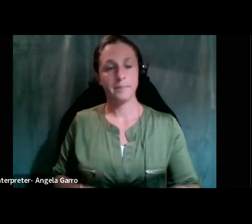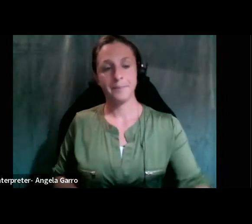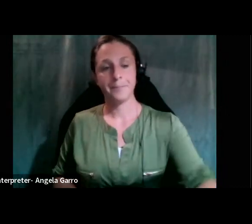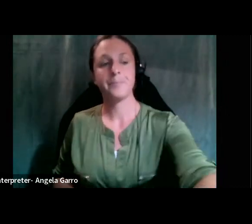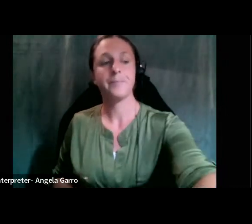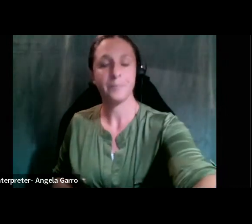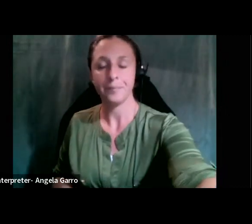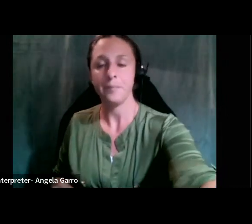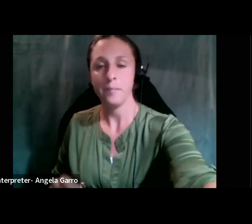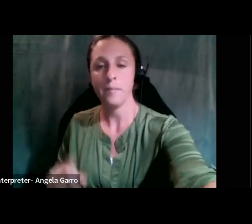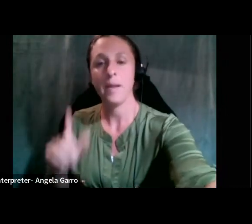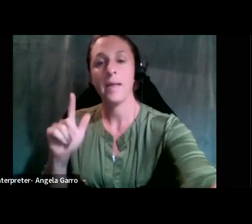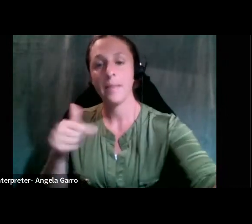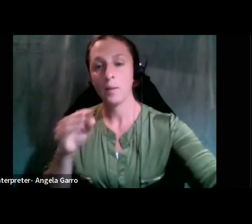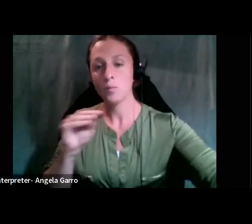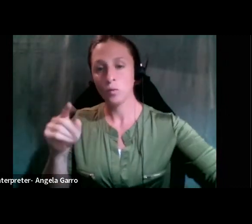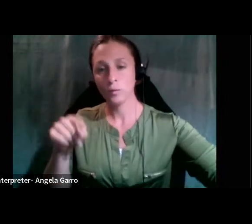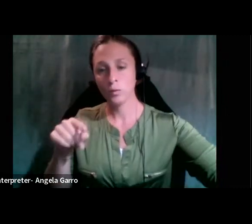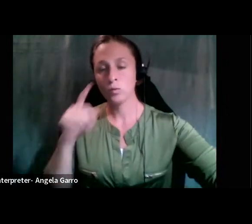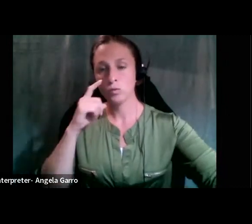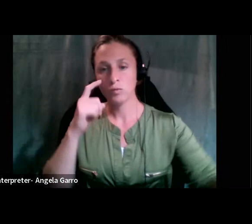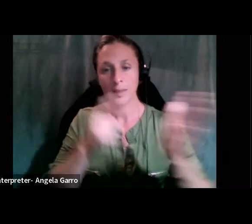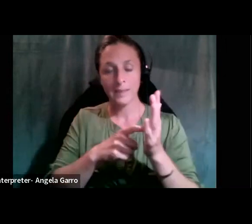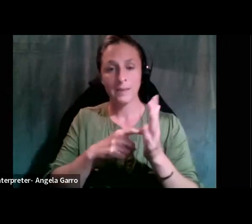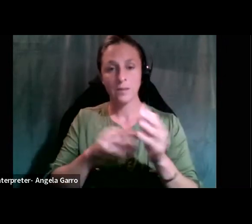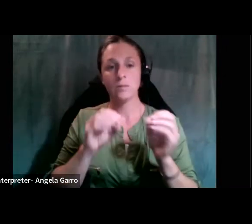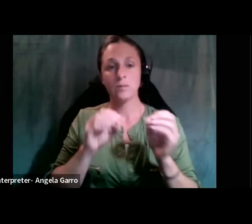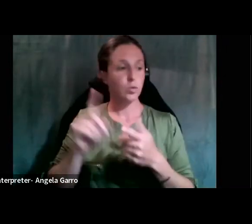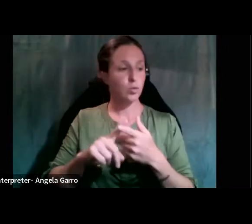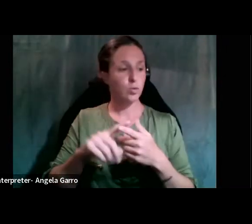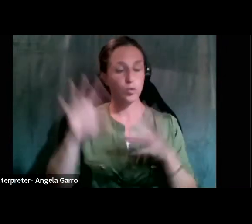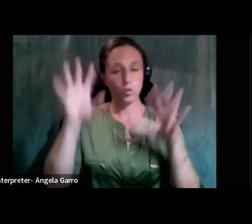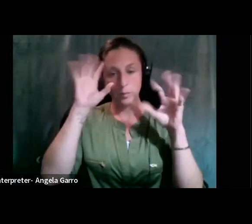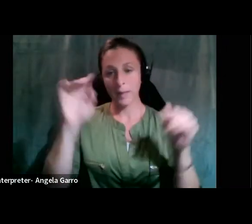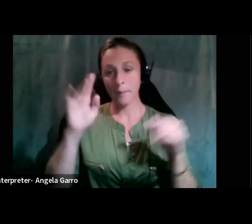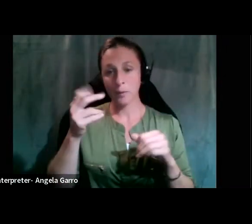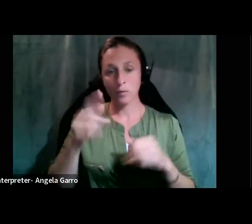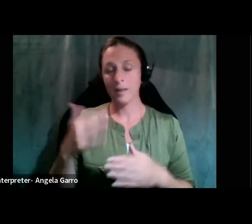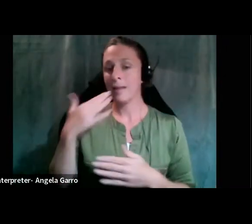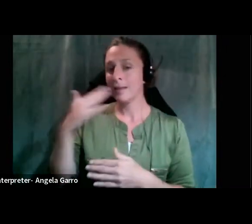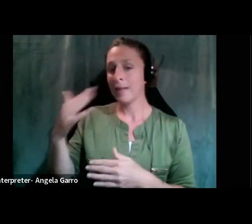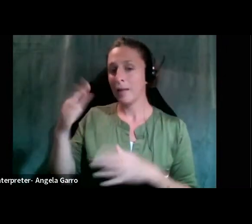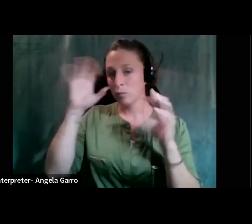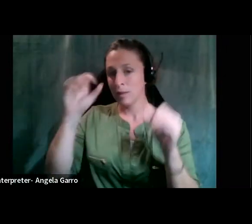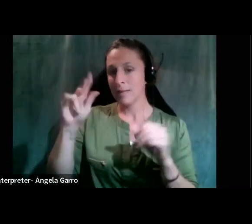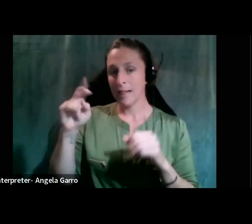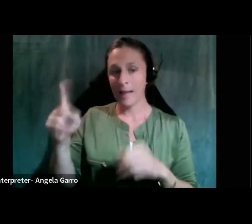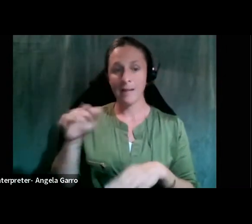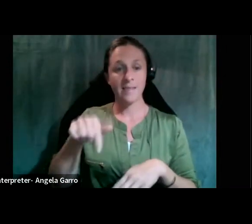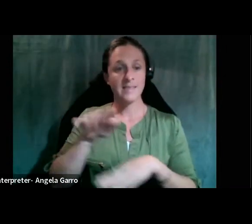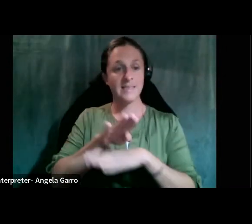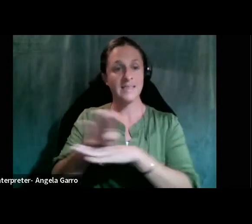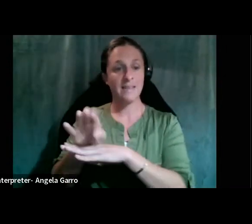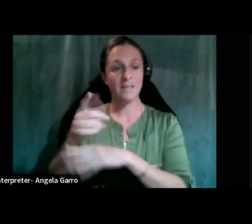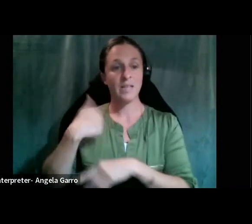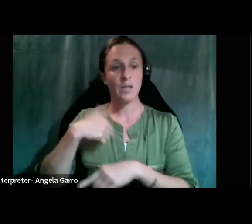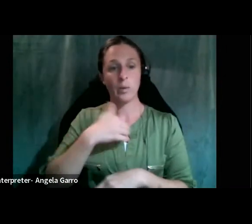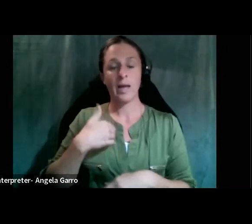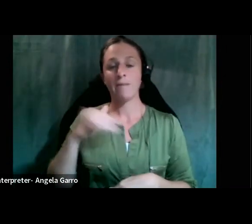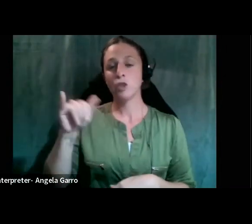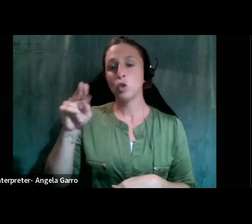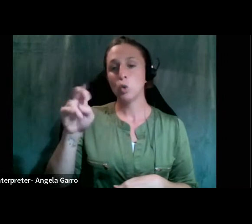then I'm going to move to recognition. So I'm going to turn it over to Superintendent Booker. Thank you very much, President Land. So this evening we have a